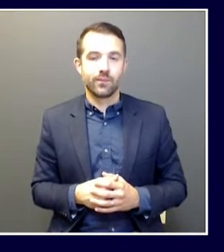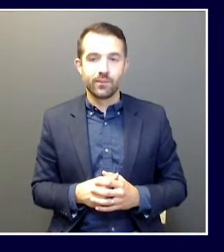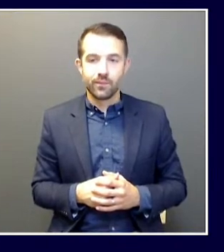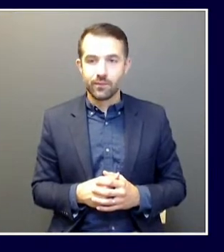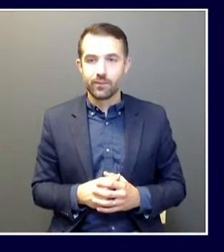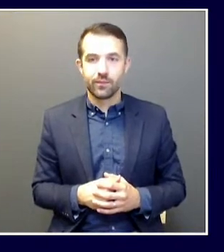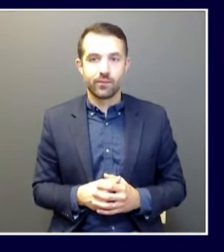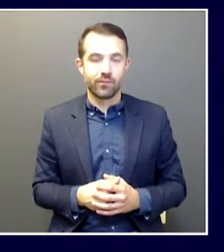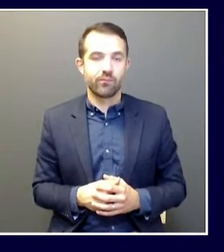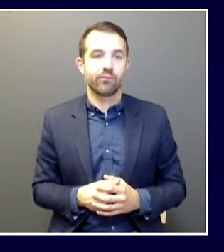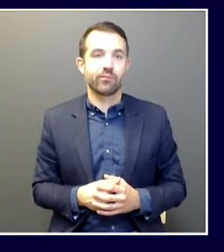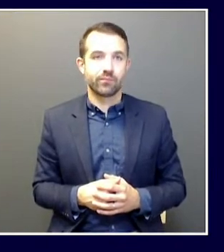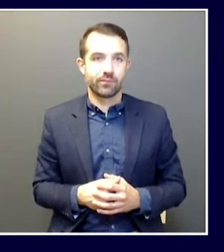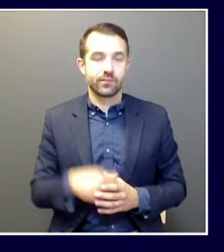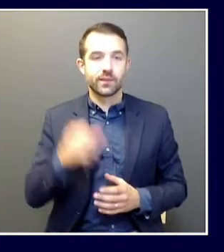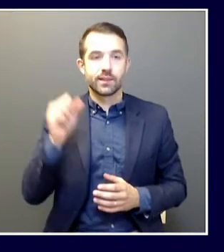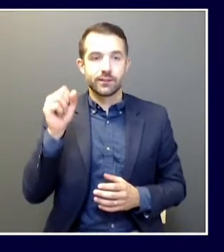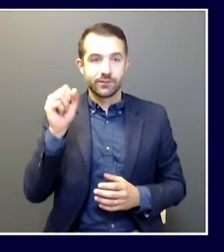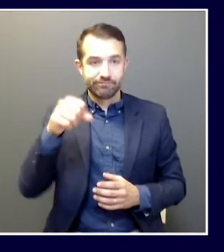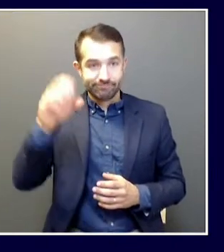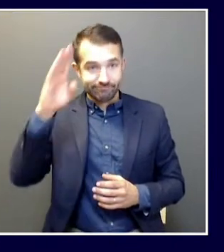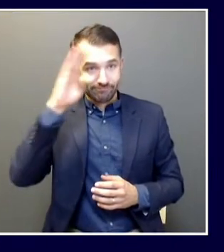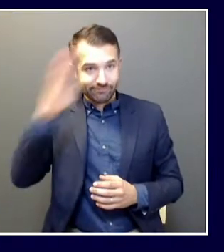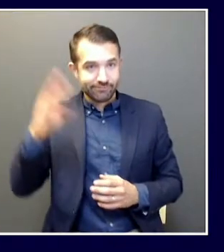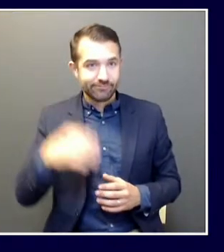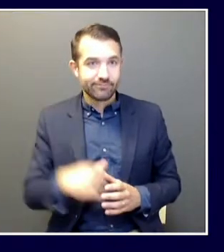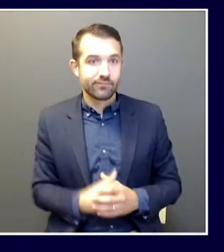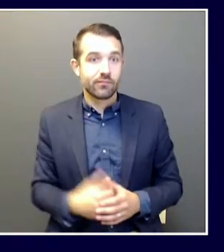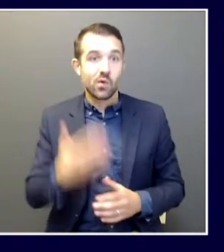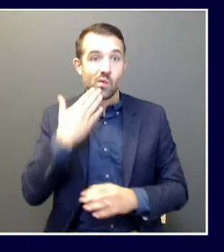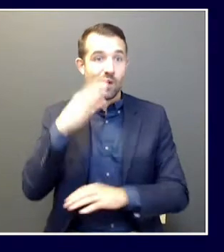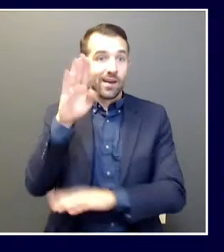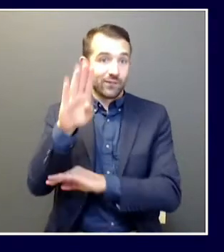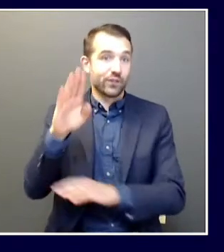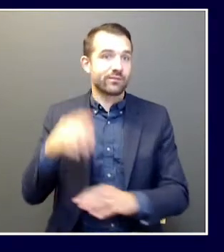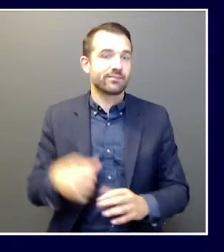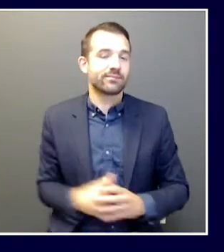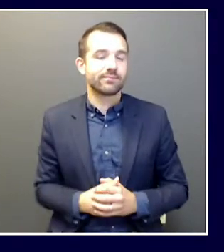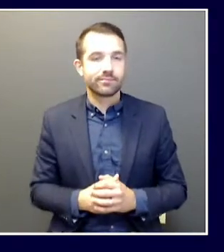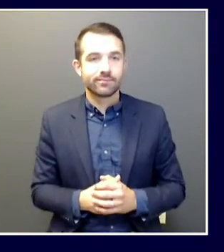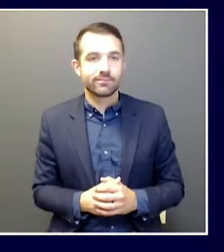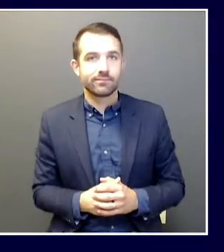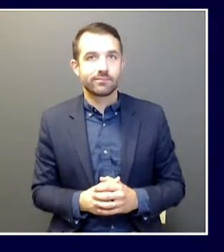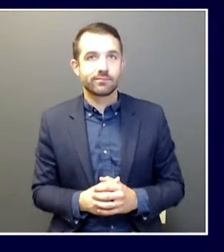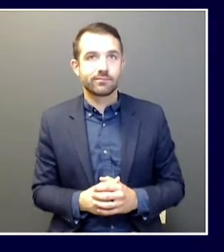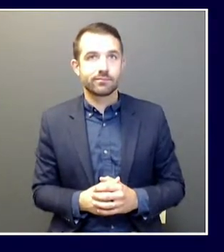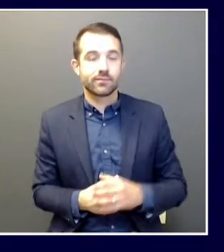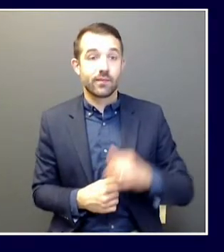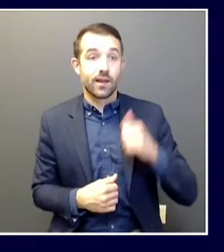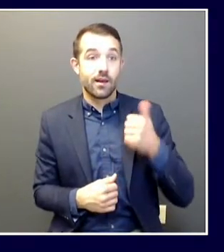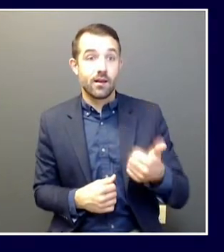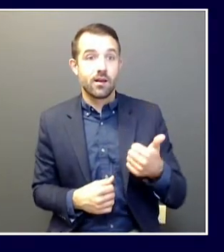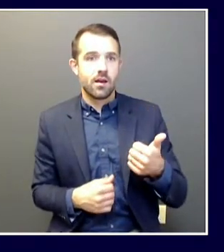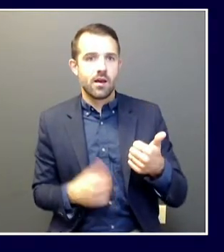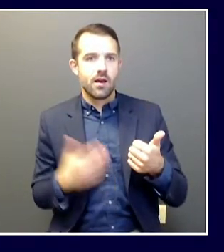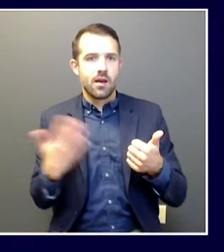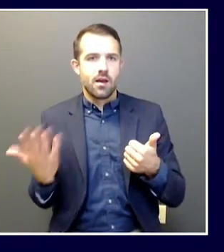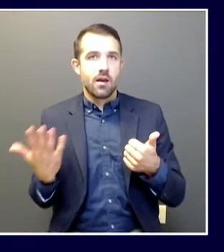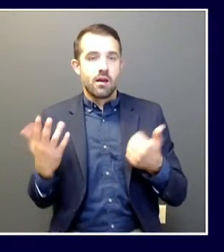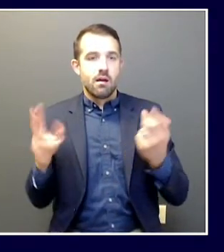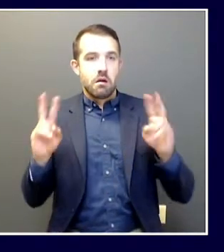Yes, hi. Good afternoon. On one topic here, just following up on